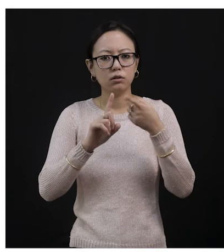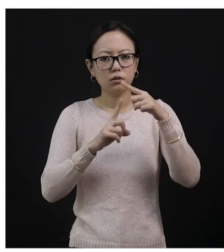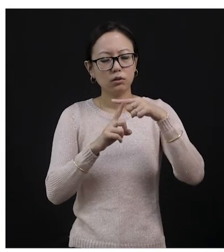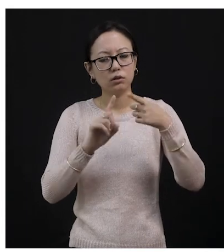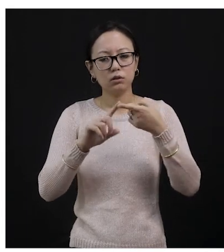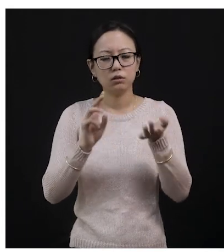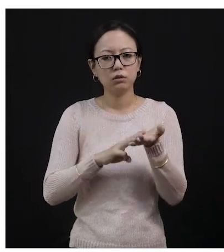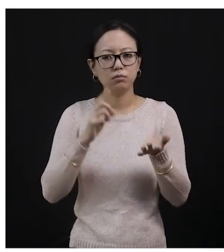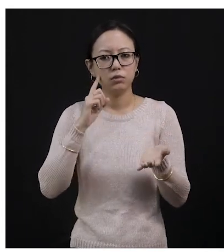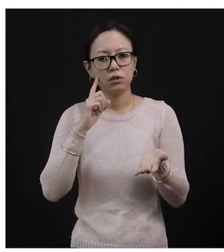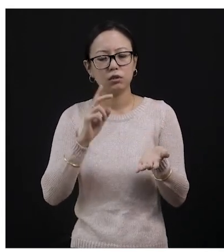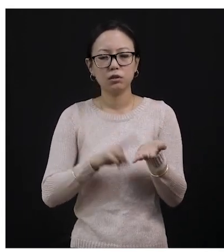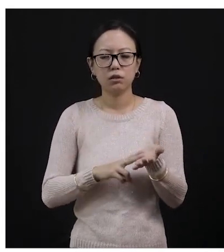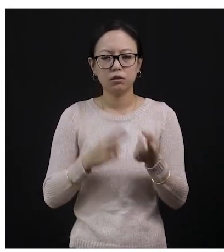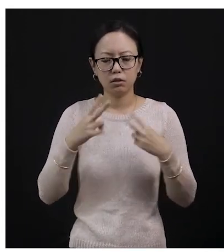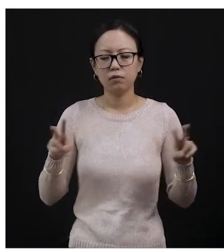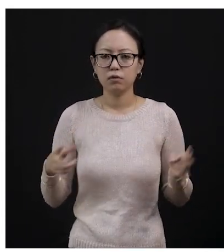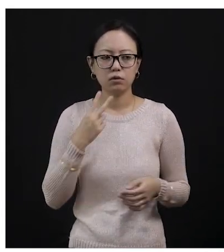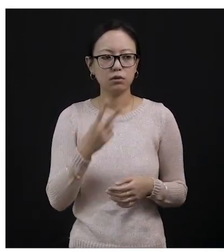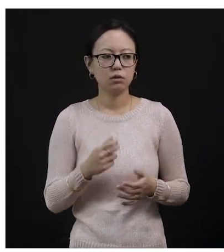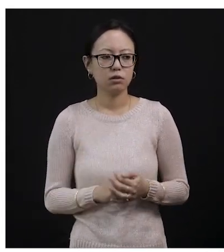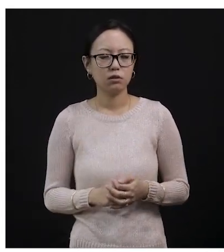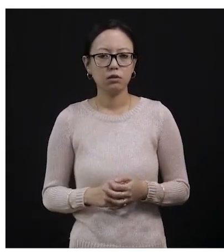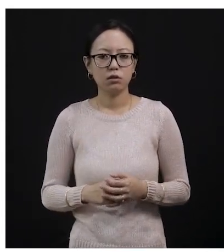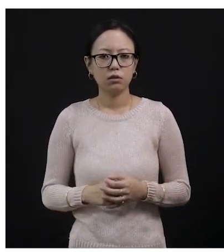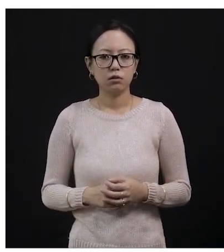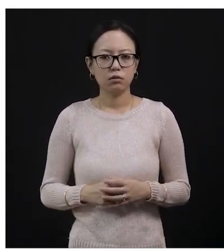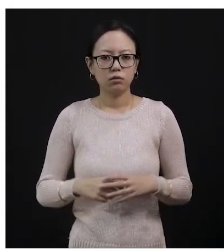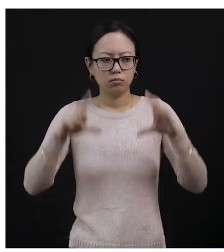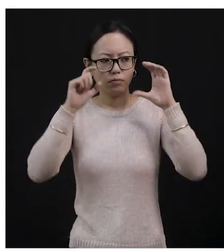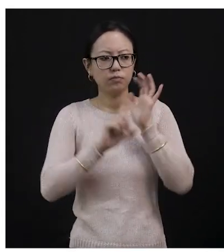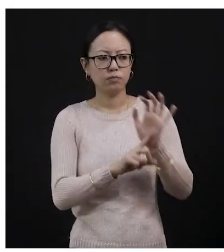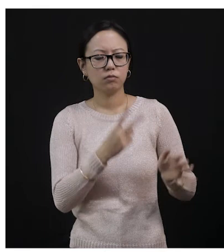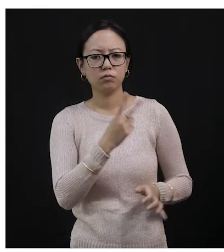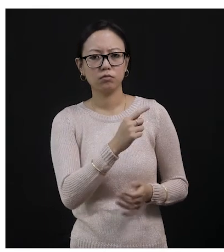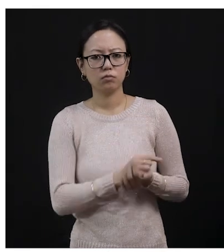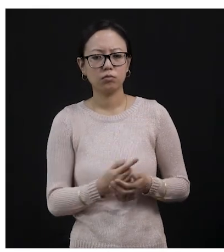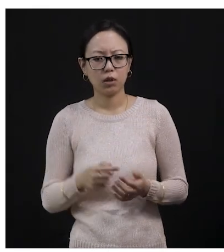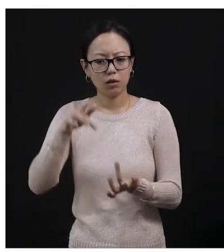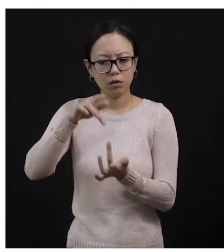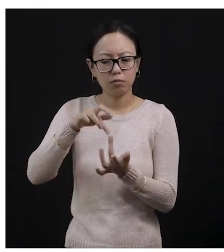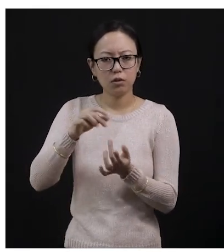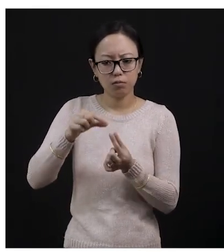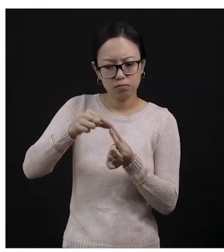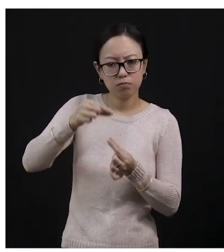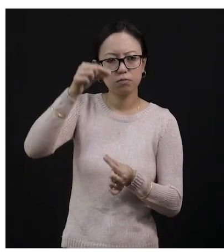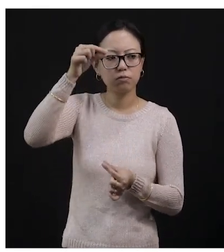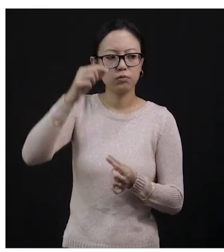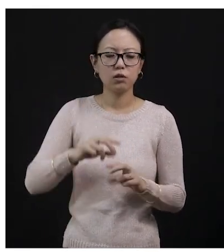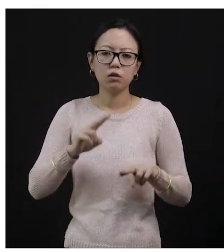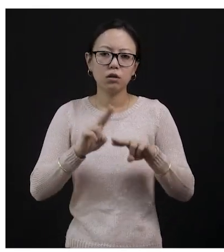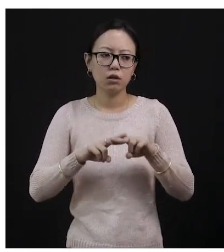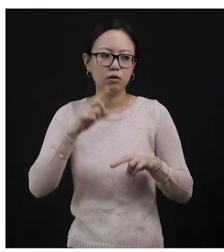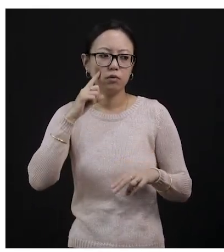a stamen you will find the long part is known as the filament. Okay, the long part of the stamen,